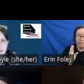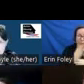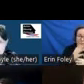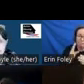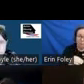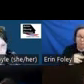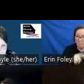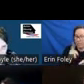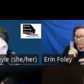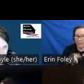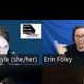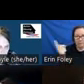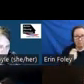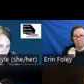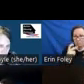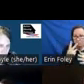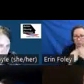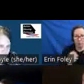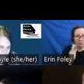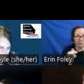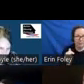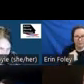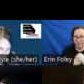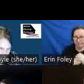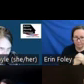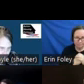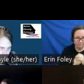you can't combine them.